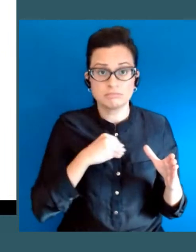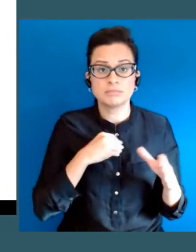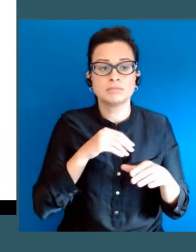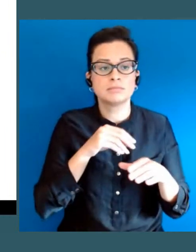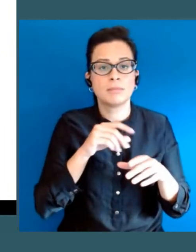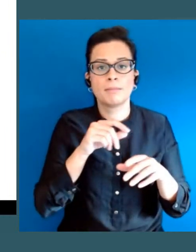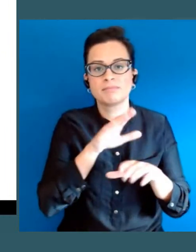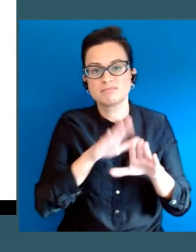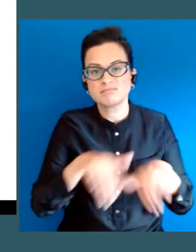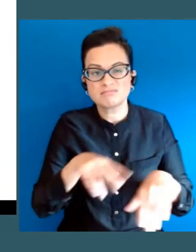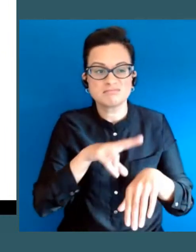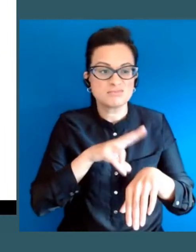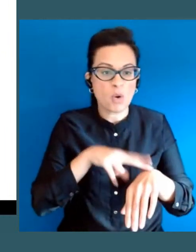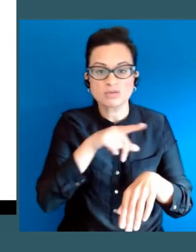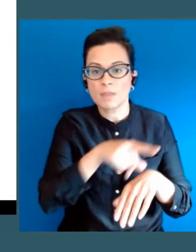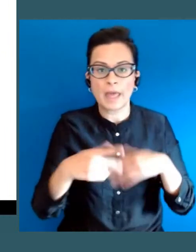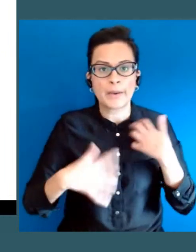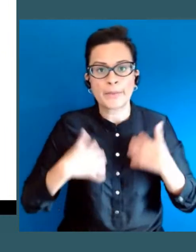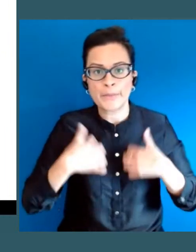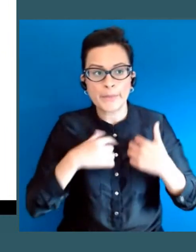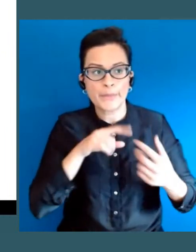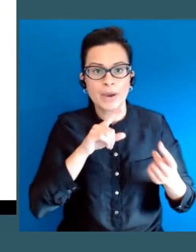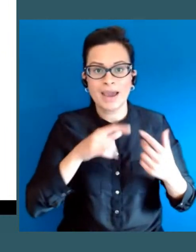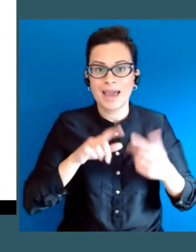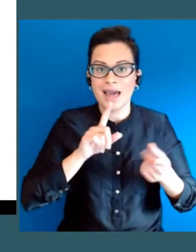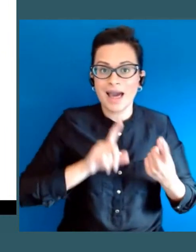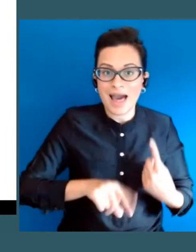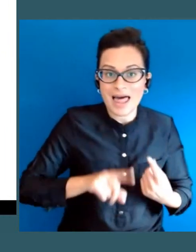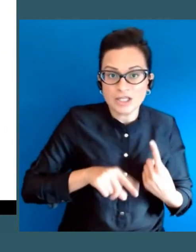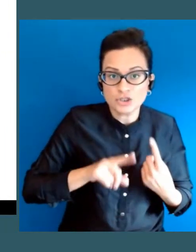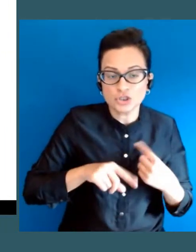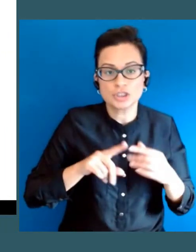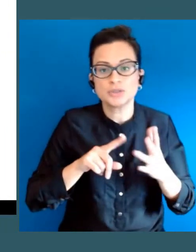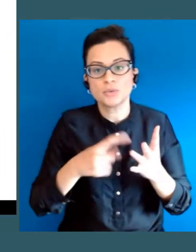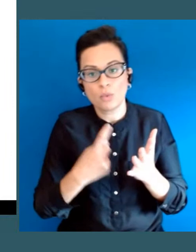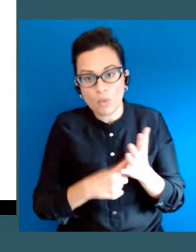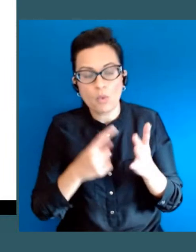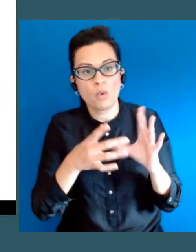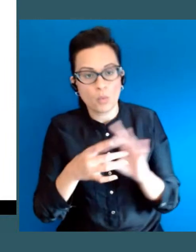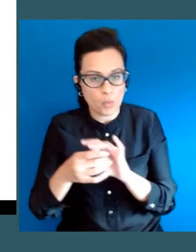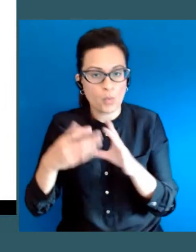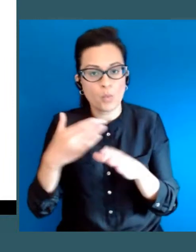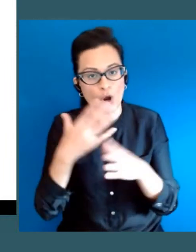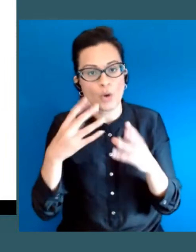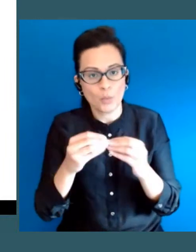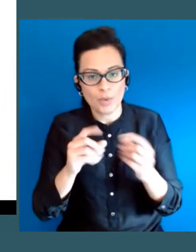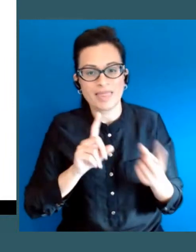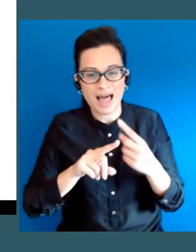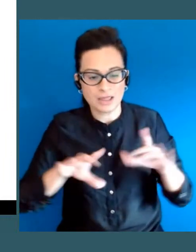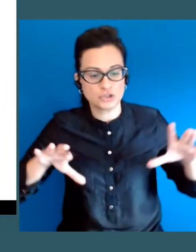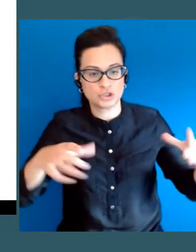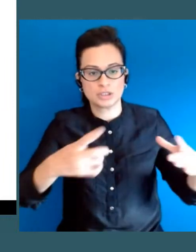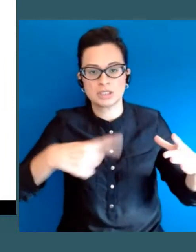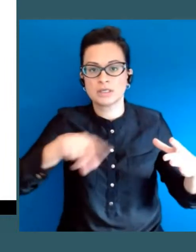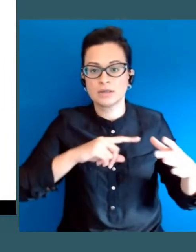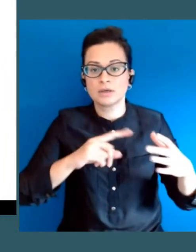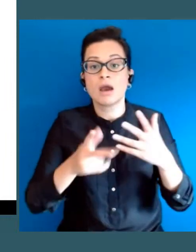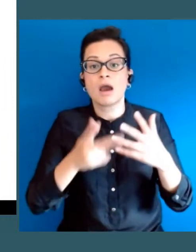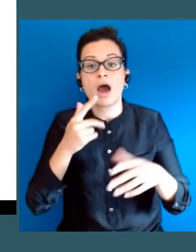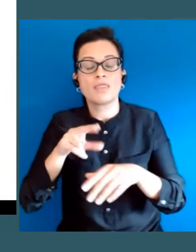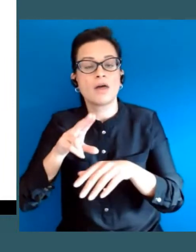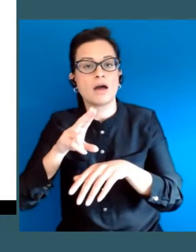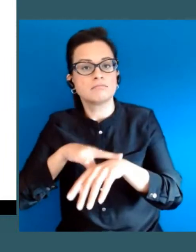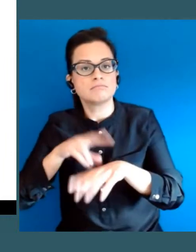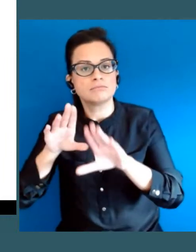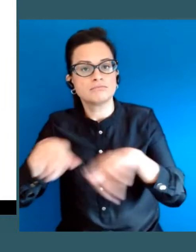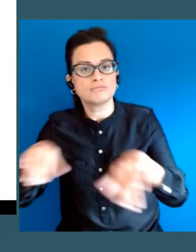in allergy or allergy-associated healthcare professionals. So it's very much in that sort of group. Other paediatric specialties was quite low,